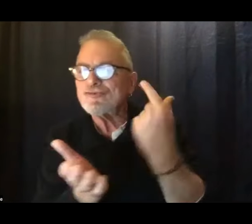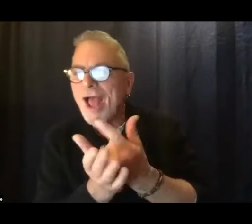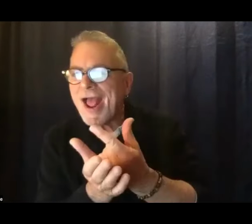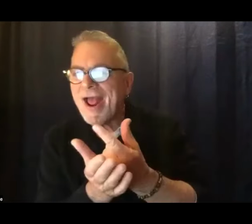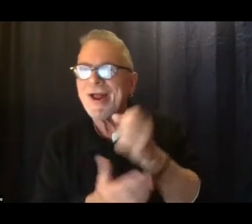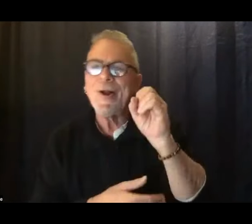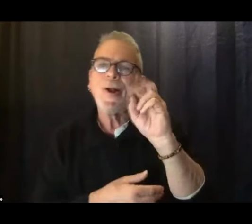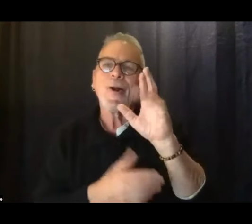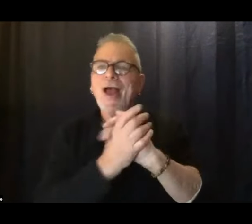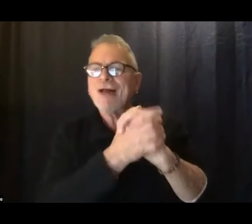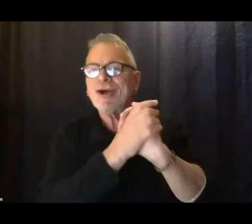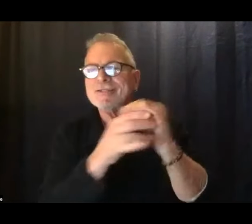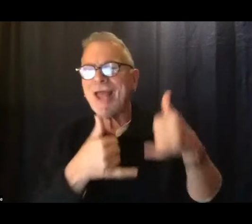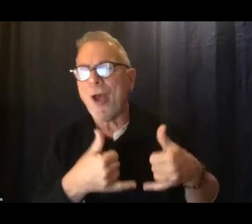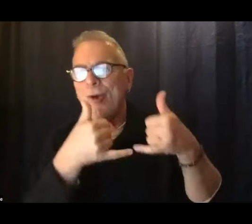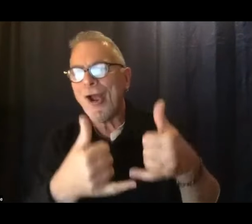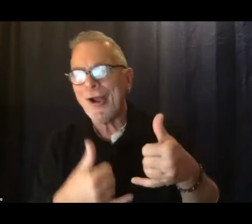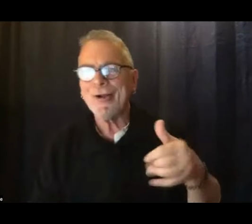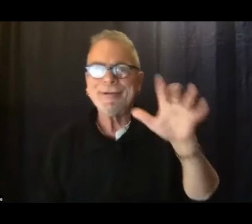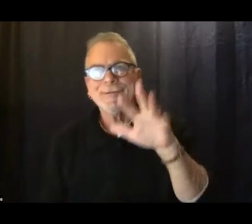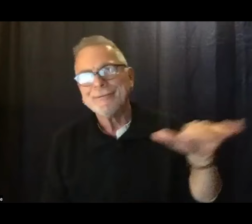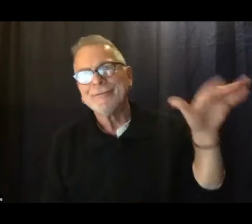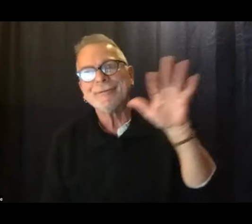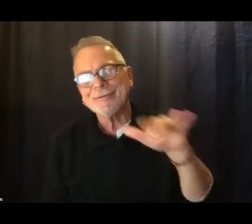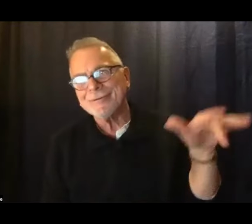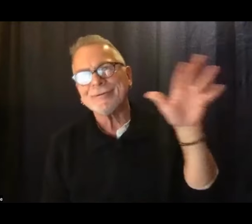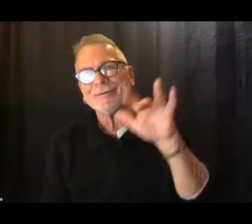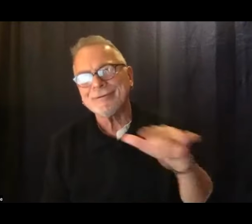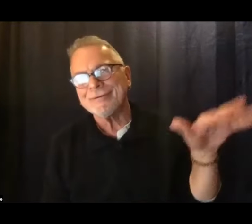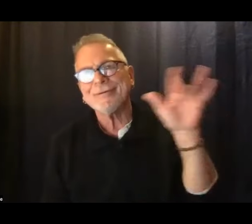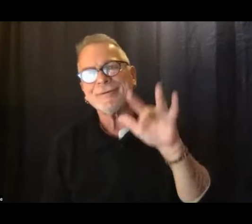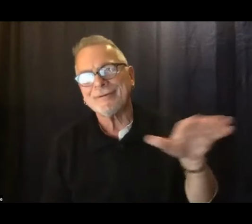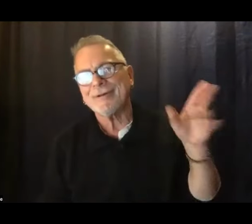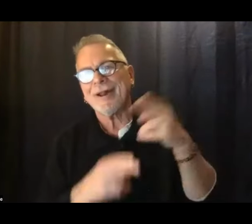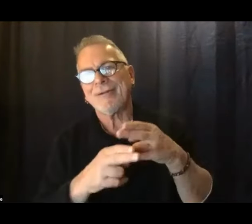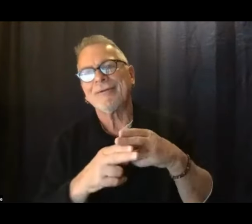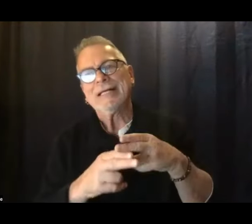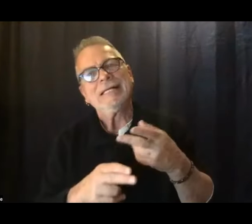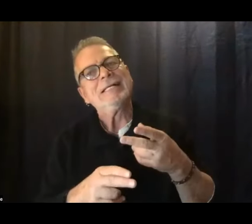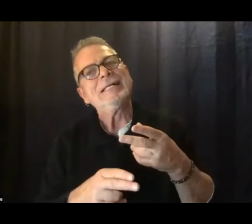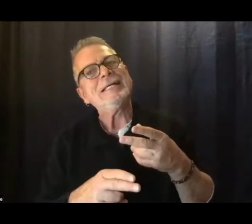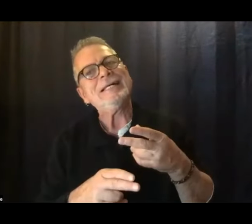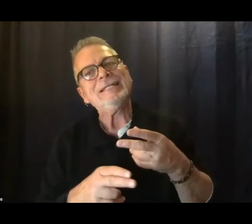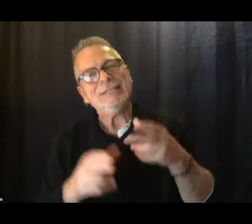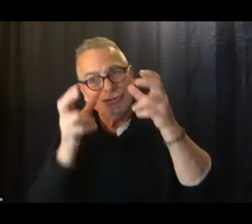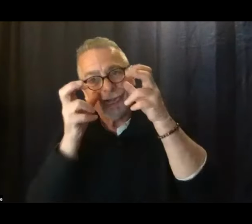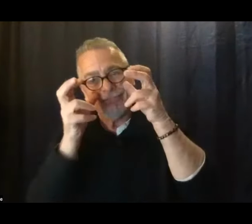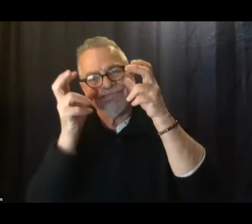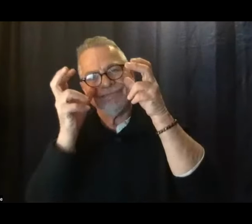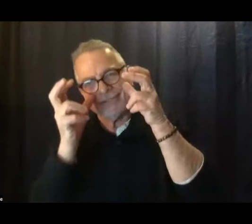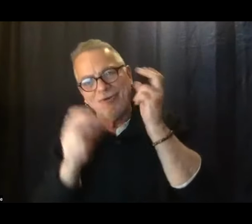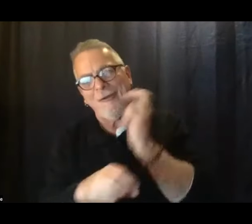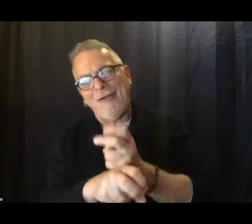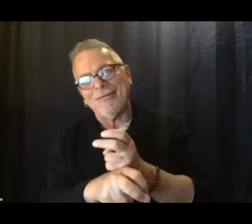names. Fingerspelling names is tough. Maybe at a graduation, maybe an award ceremony. Names are spelled over and over, and